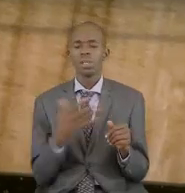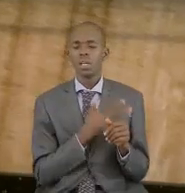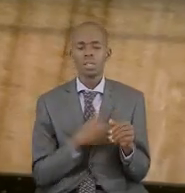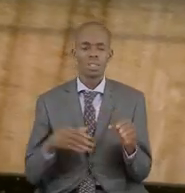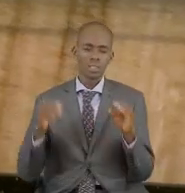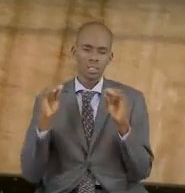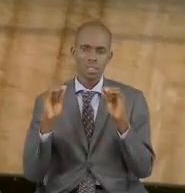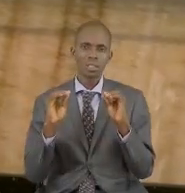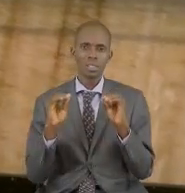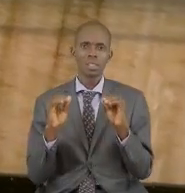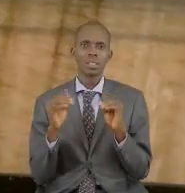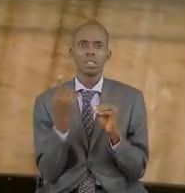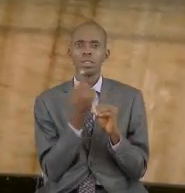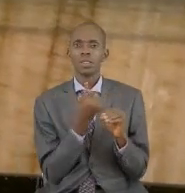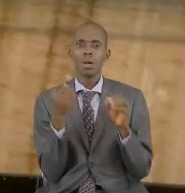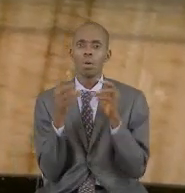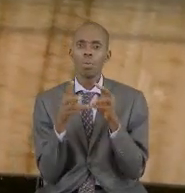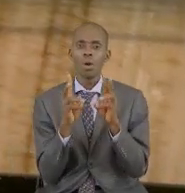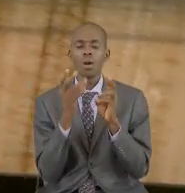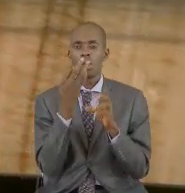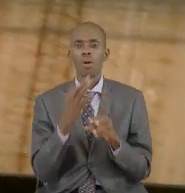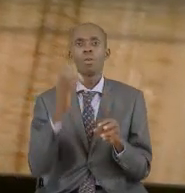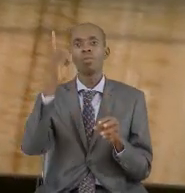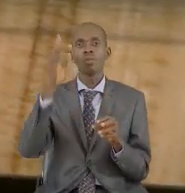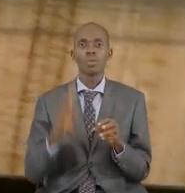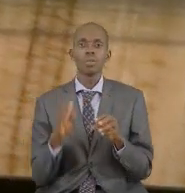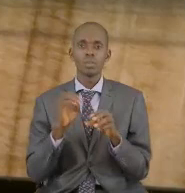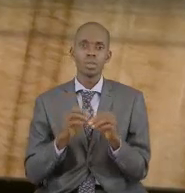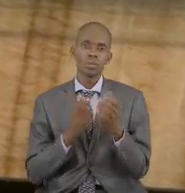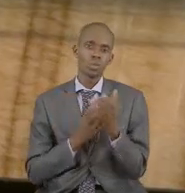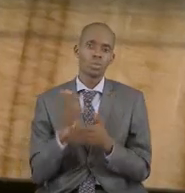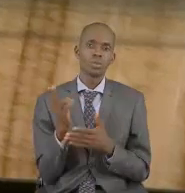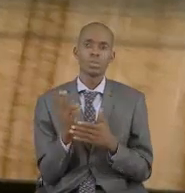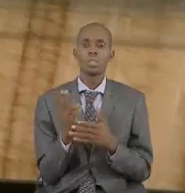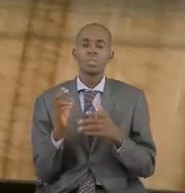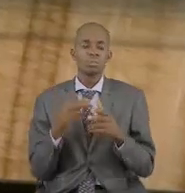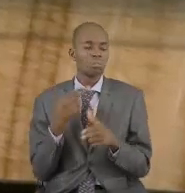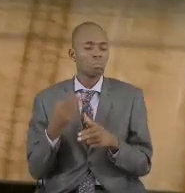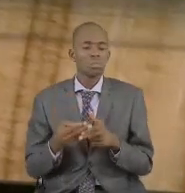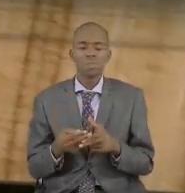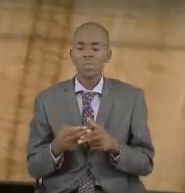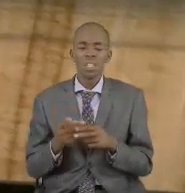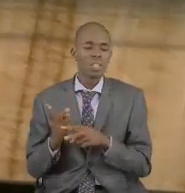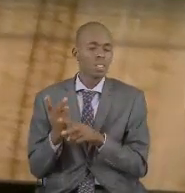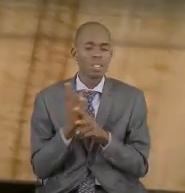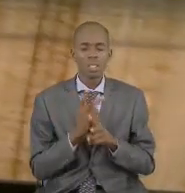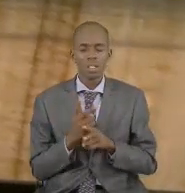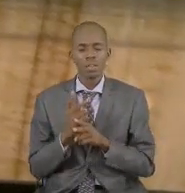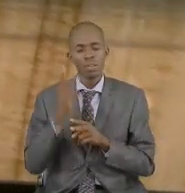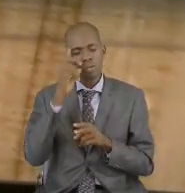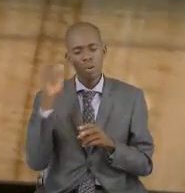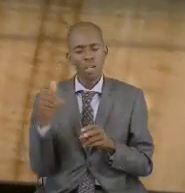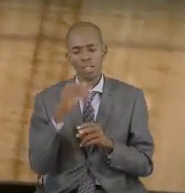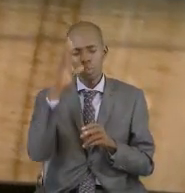the way of God in truth. Neither carest thou for any man,